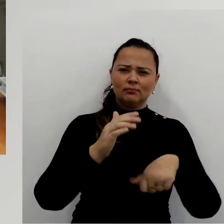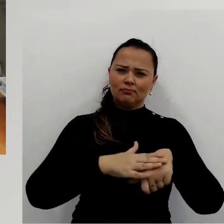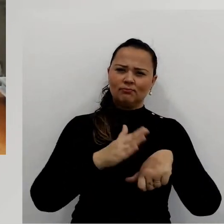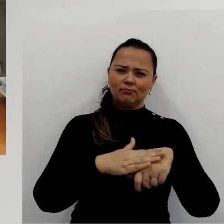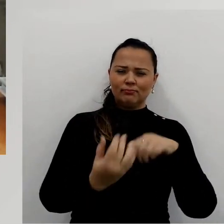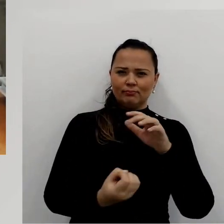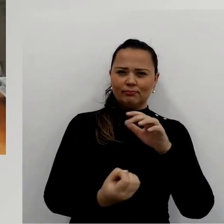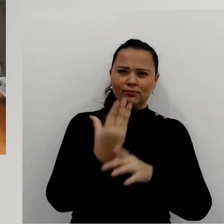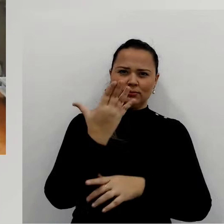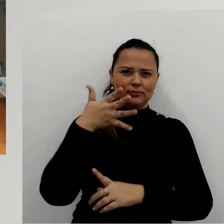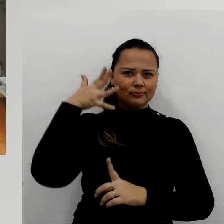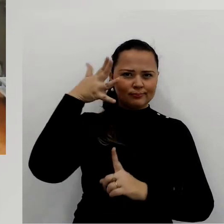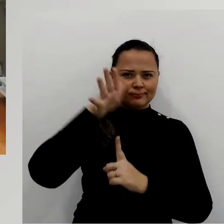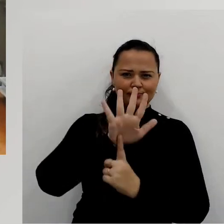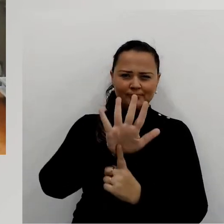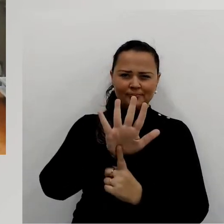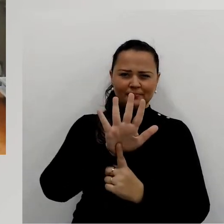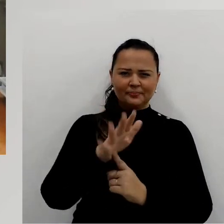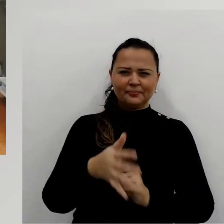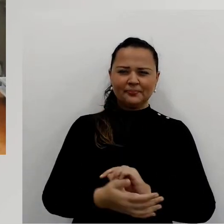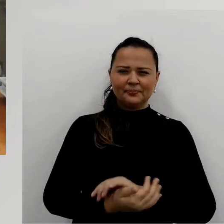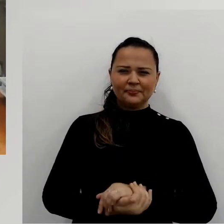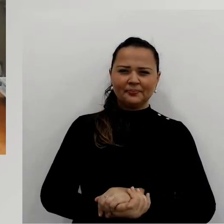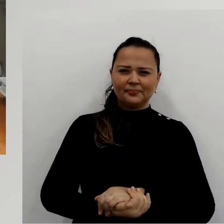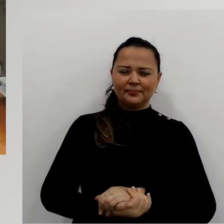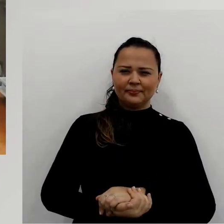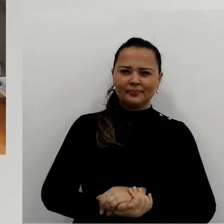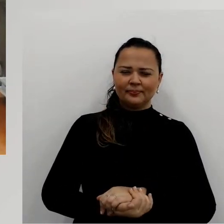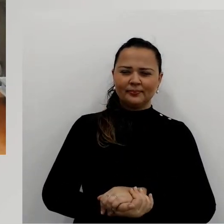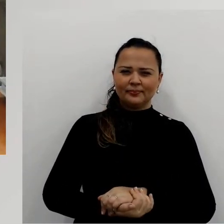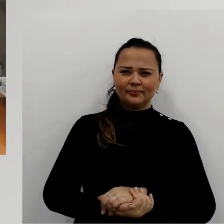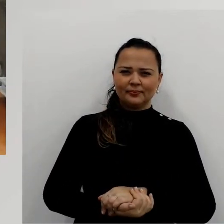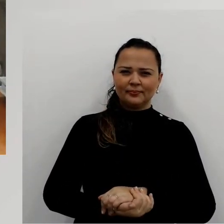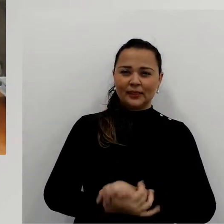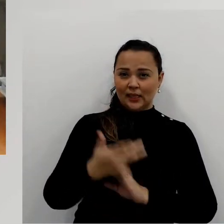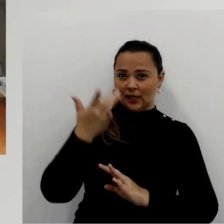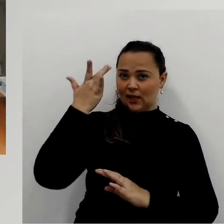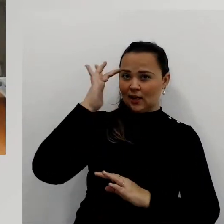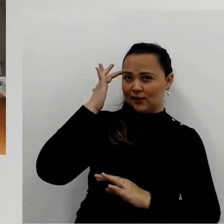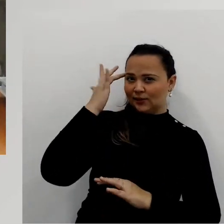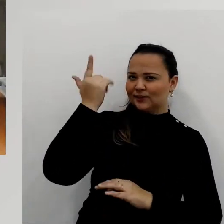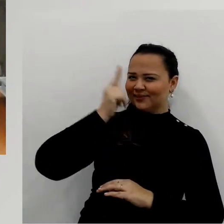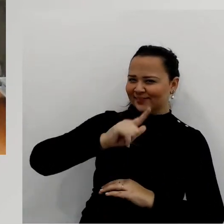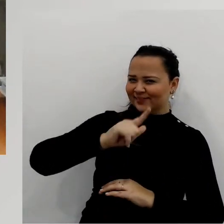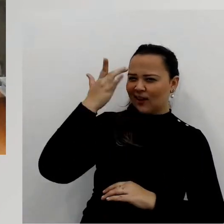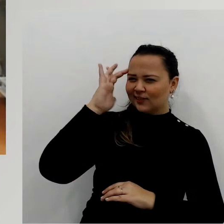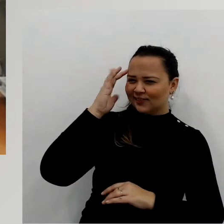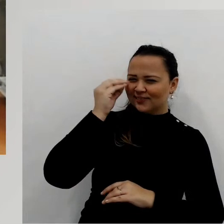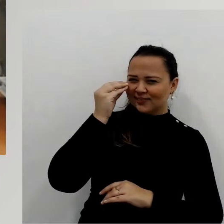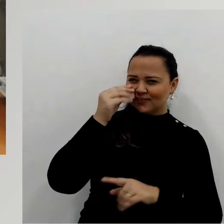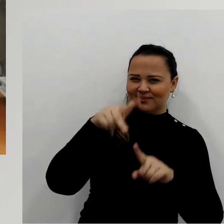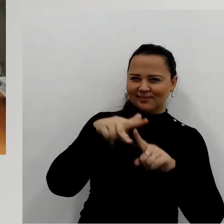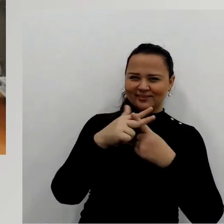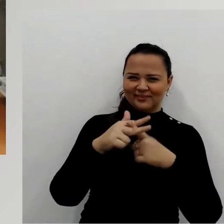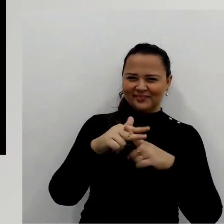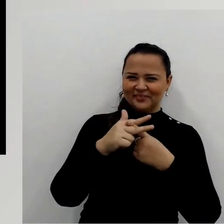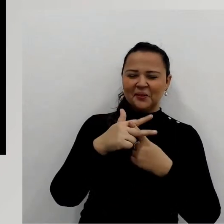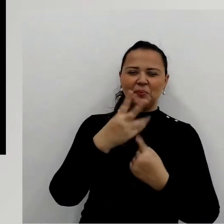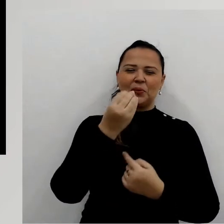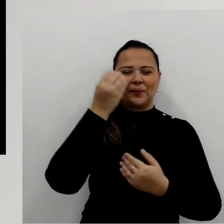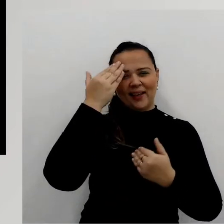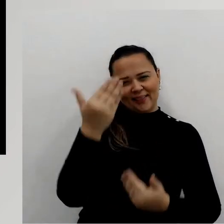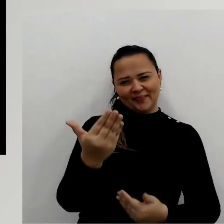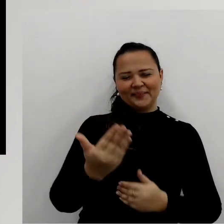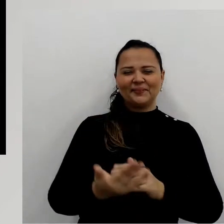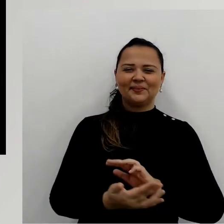All right, just a second. There we go. Now we got it. Okay, thank you. Thank you. Well,